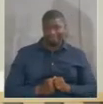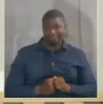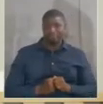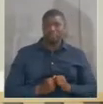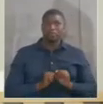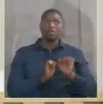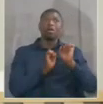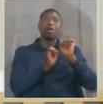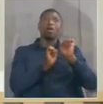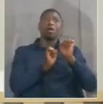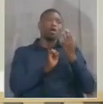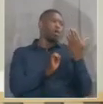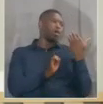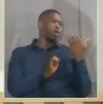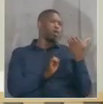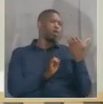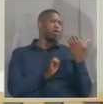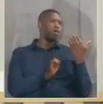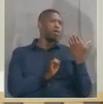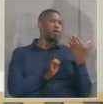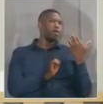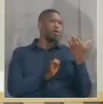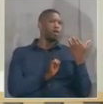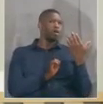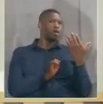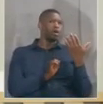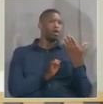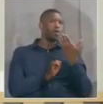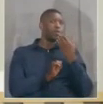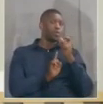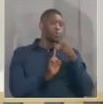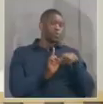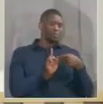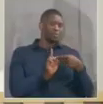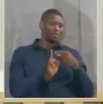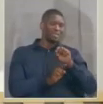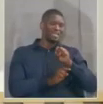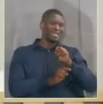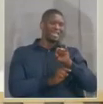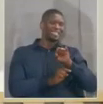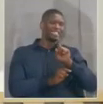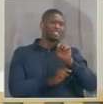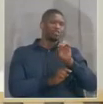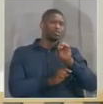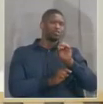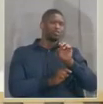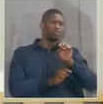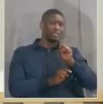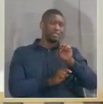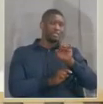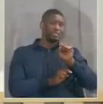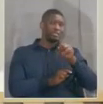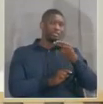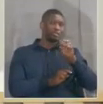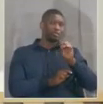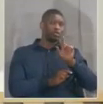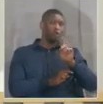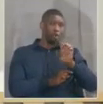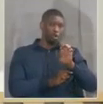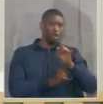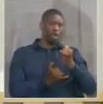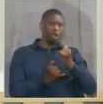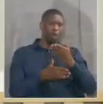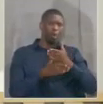which was by then the retired General Sithole. And it was not created